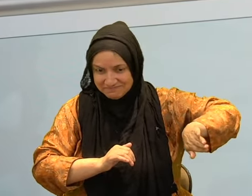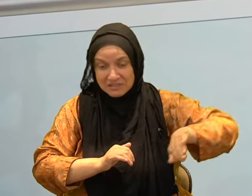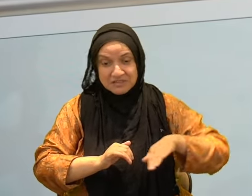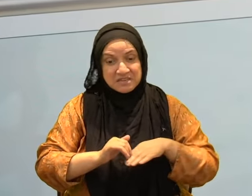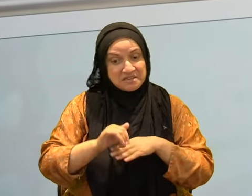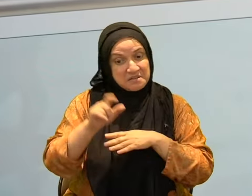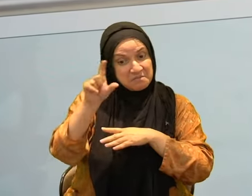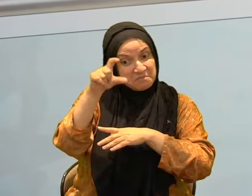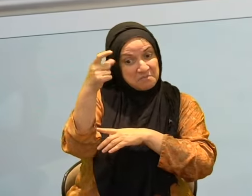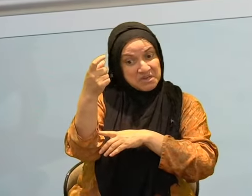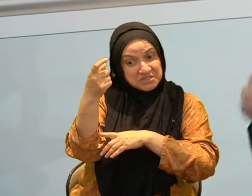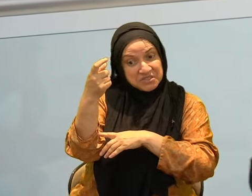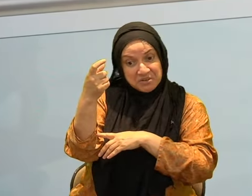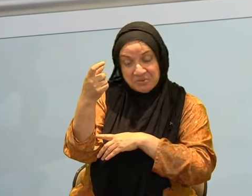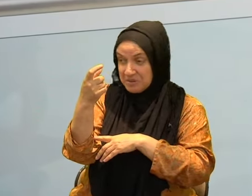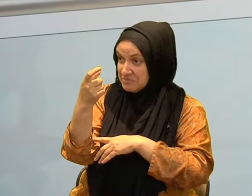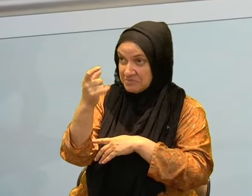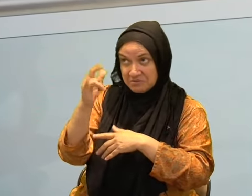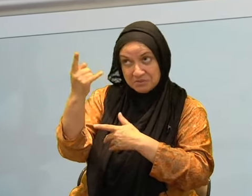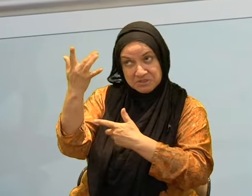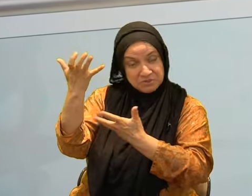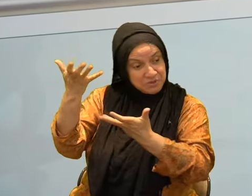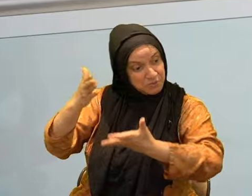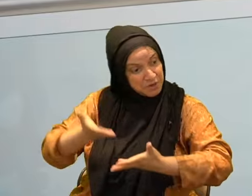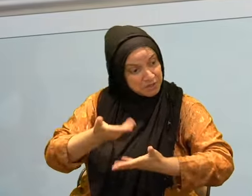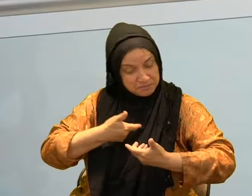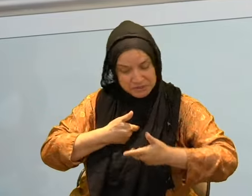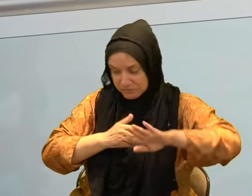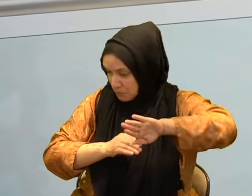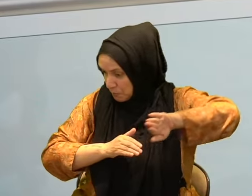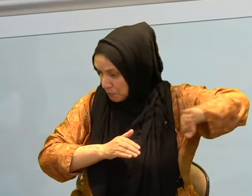I'm sick of this people and I'm sick of these. You know what?